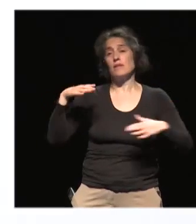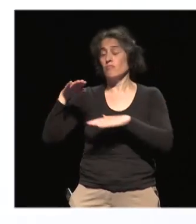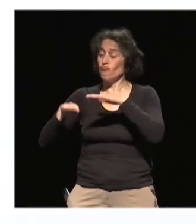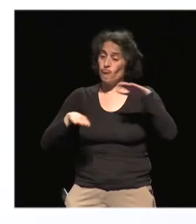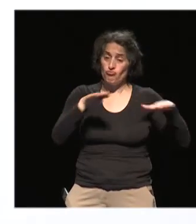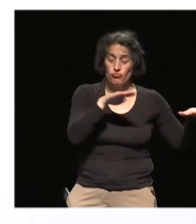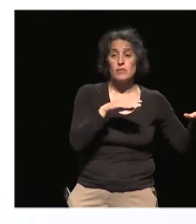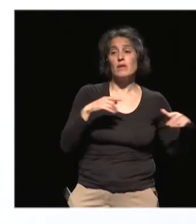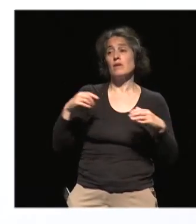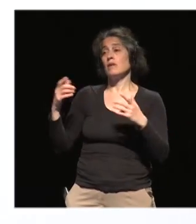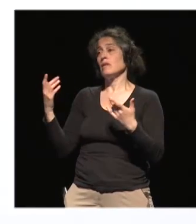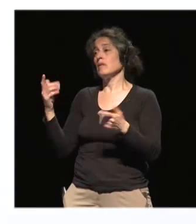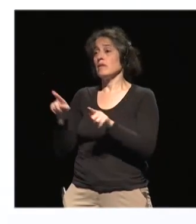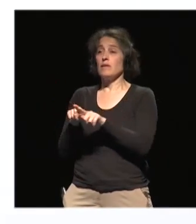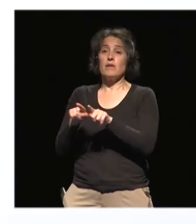There are those